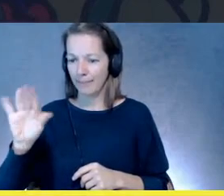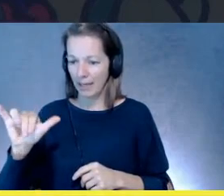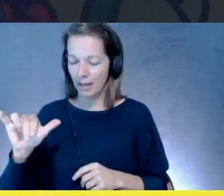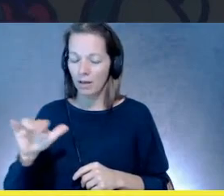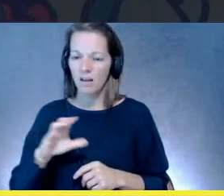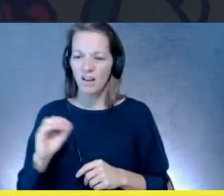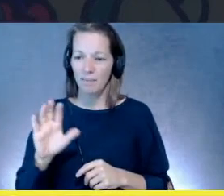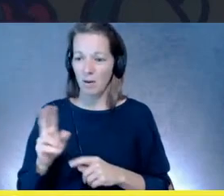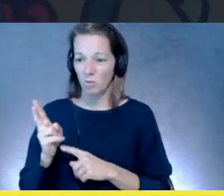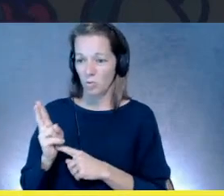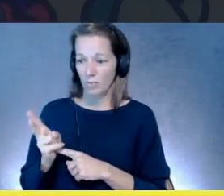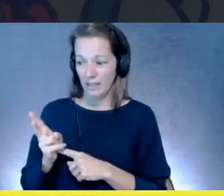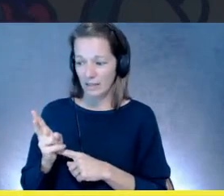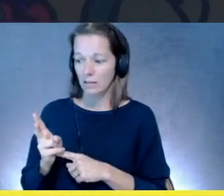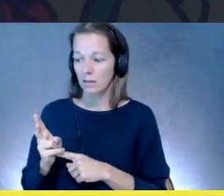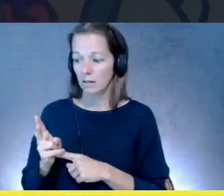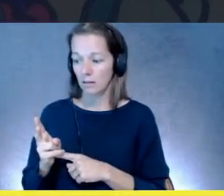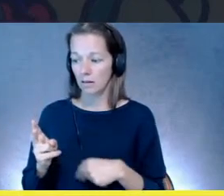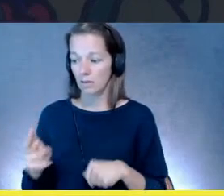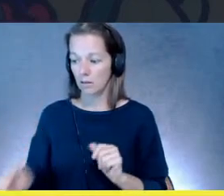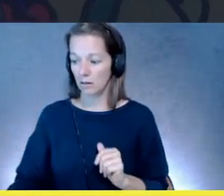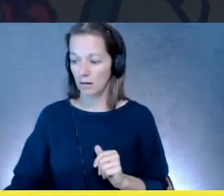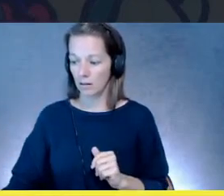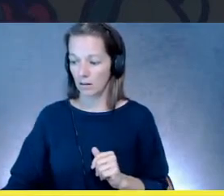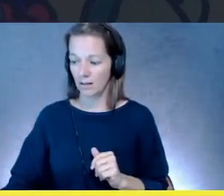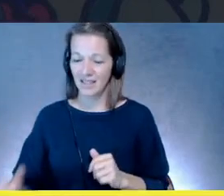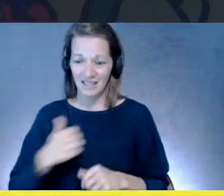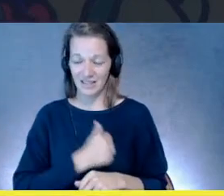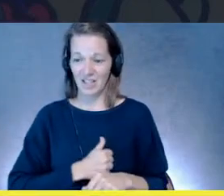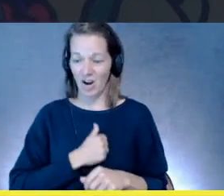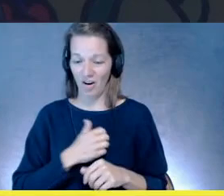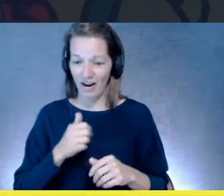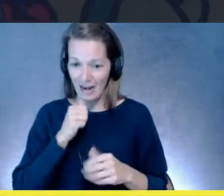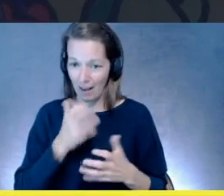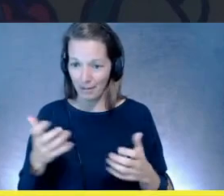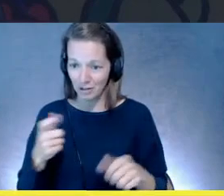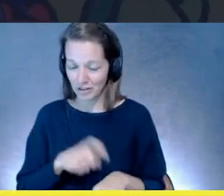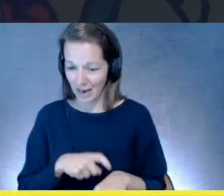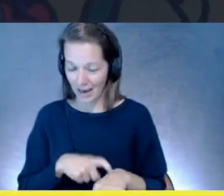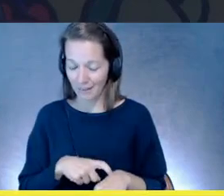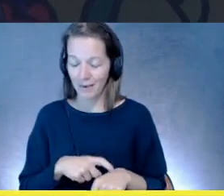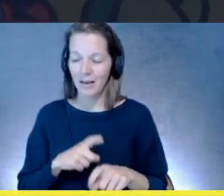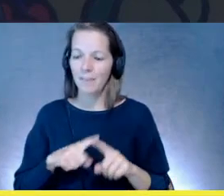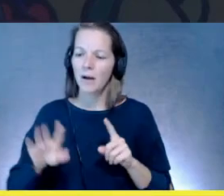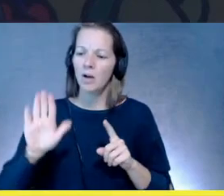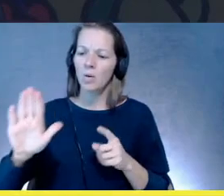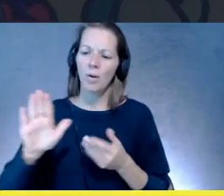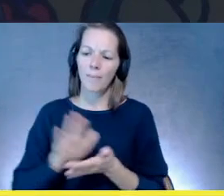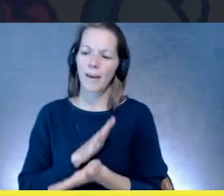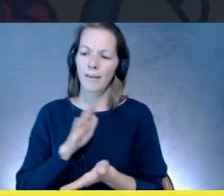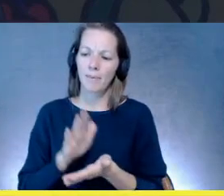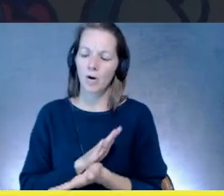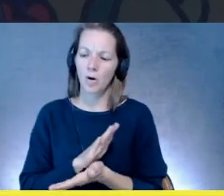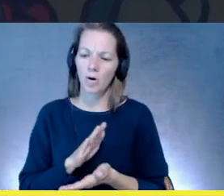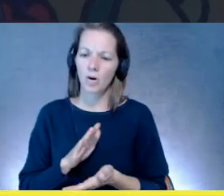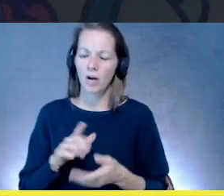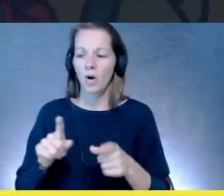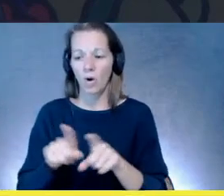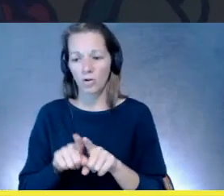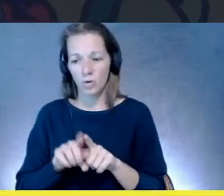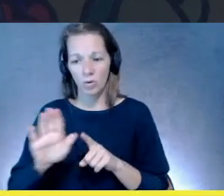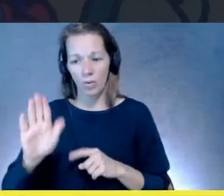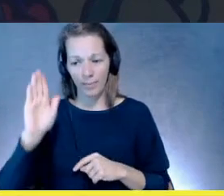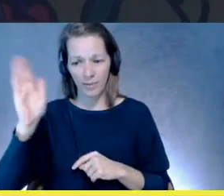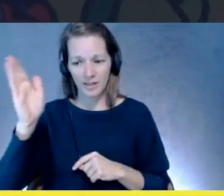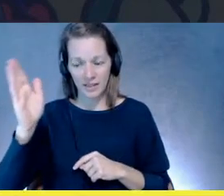2 minutes. So sorry for not giving you much time. But in your paper, and then also in your presentation, you talk a